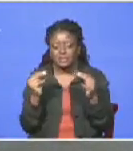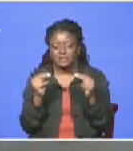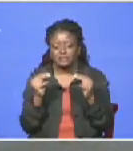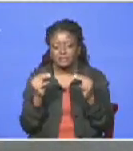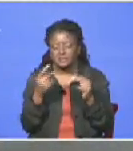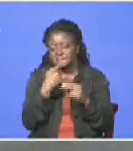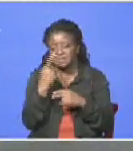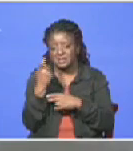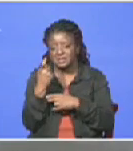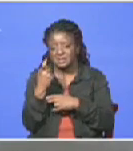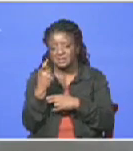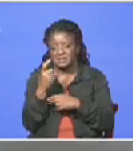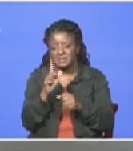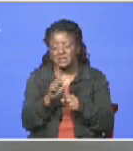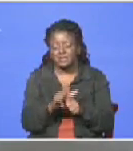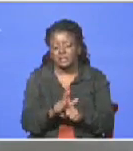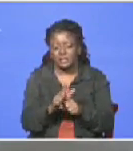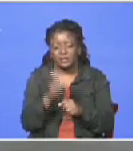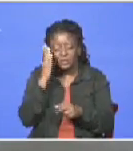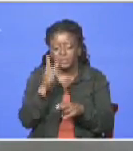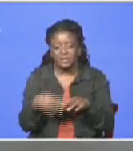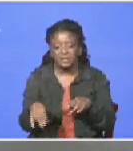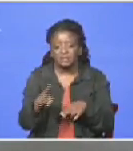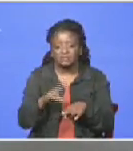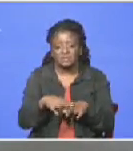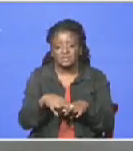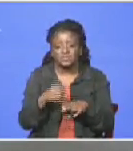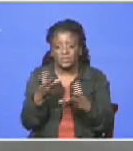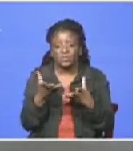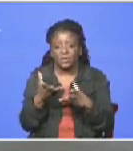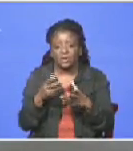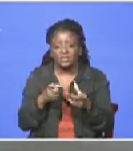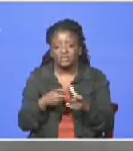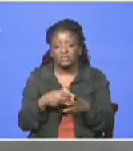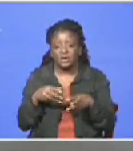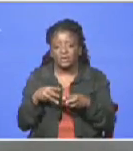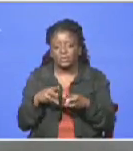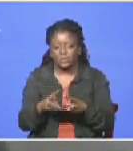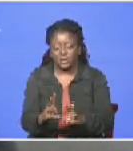obviously the load will increase, and we would like the runway operational by then.